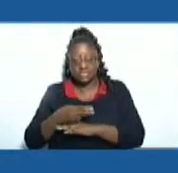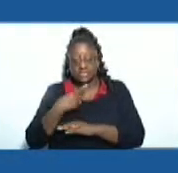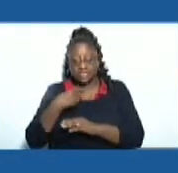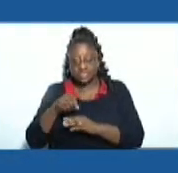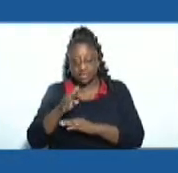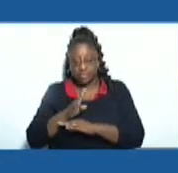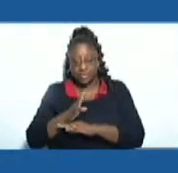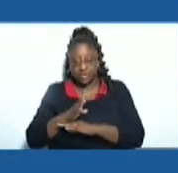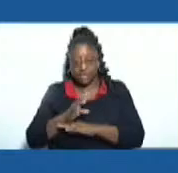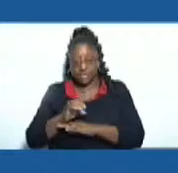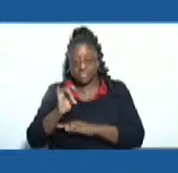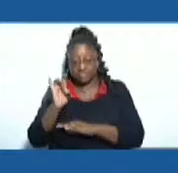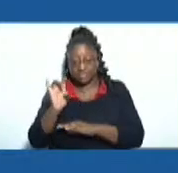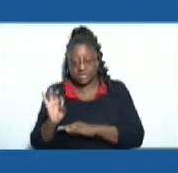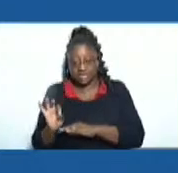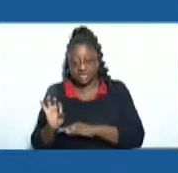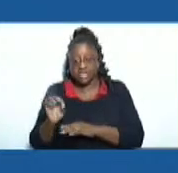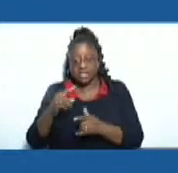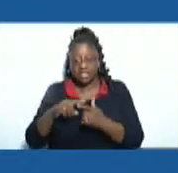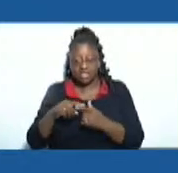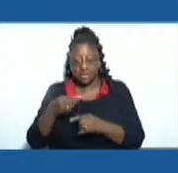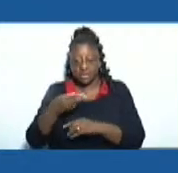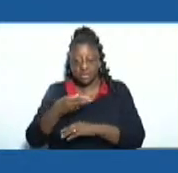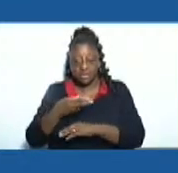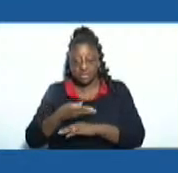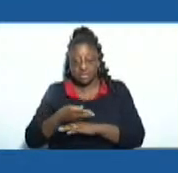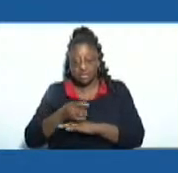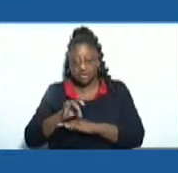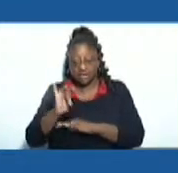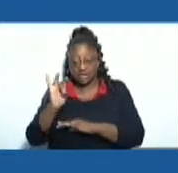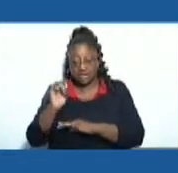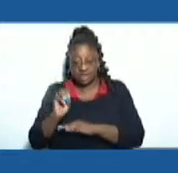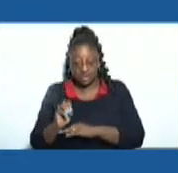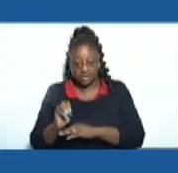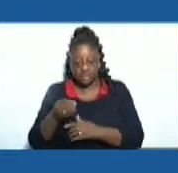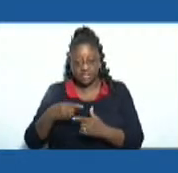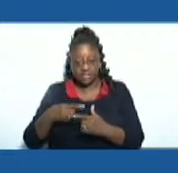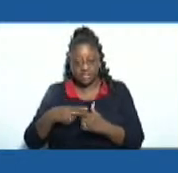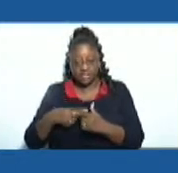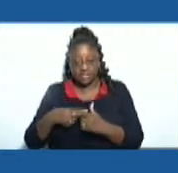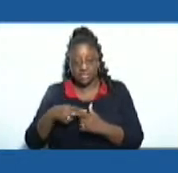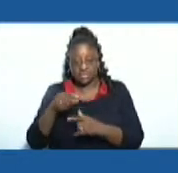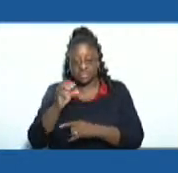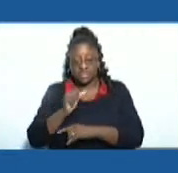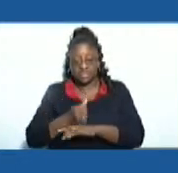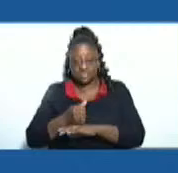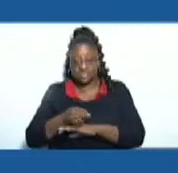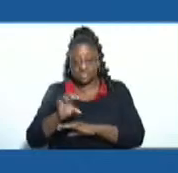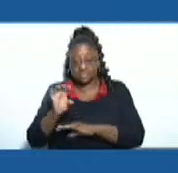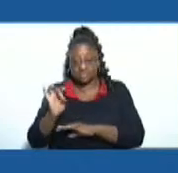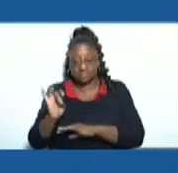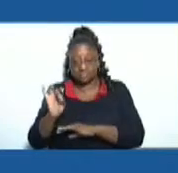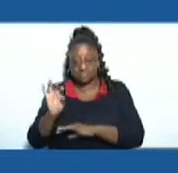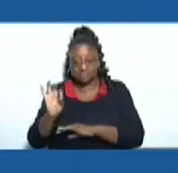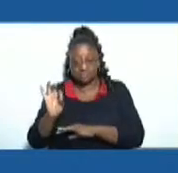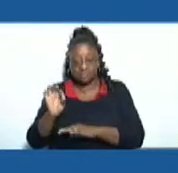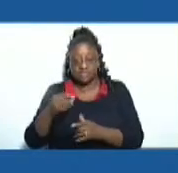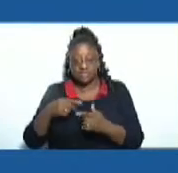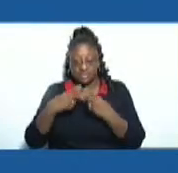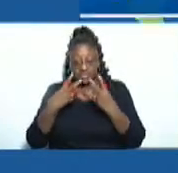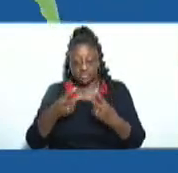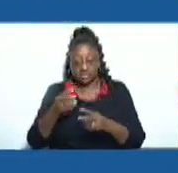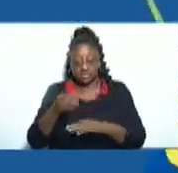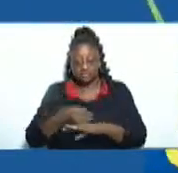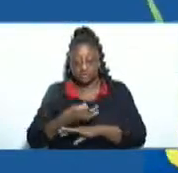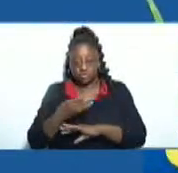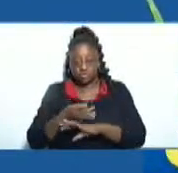Berry Islands at 78. Allenstown, Bimini, 1 degree up at 79 degrees. Harper Island, 80, 79 in Roxanne, Eleuthera. Also Fresh